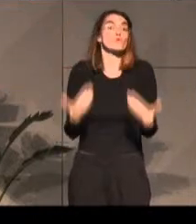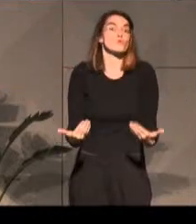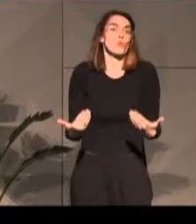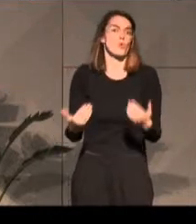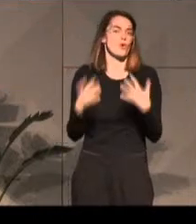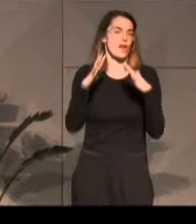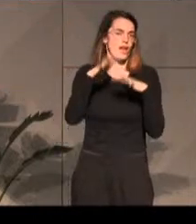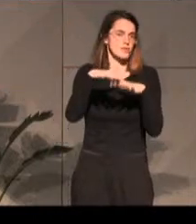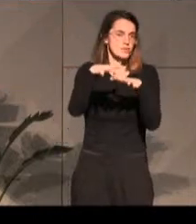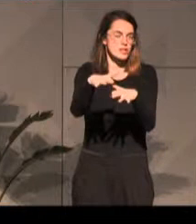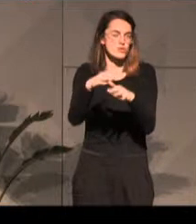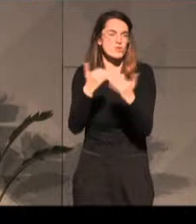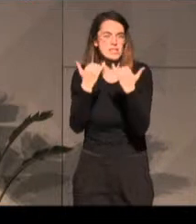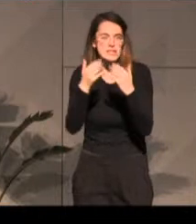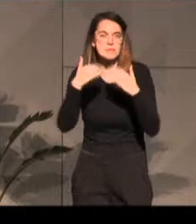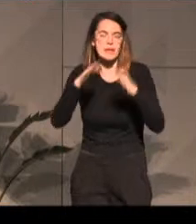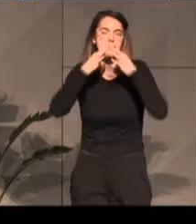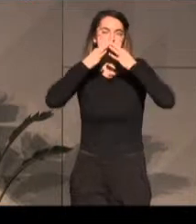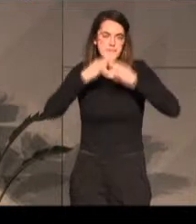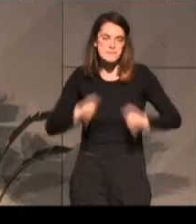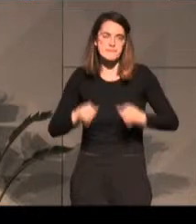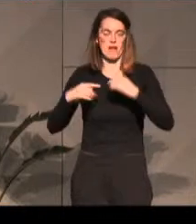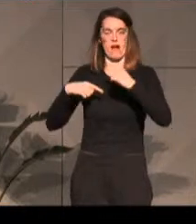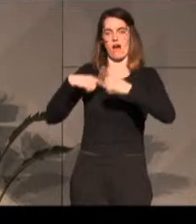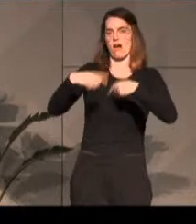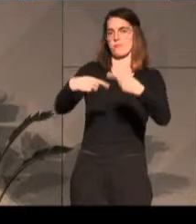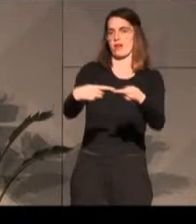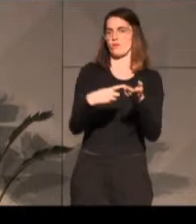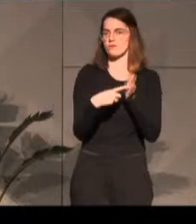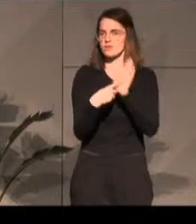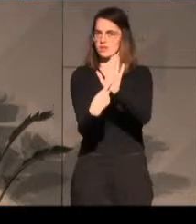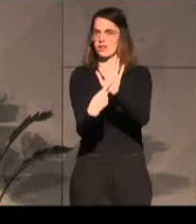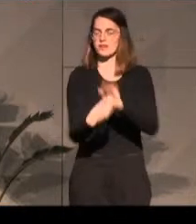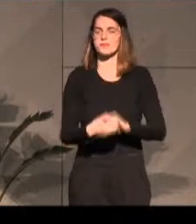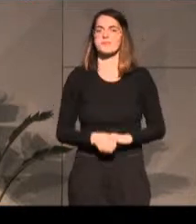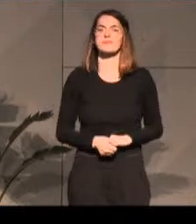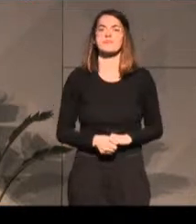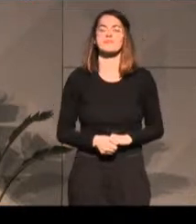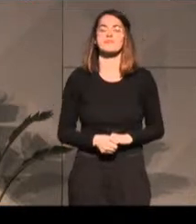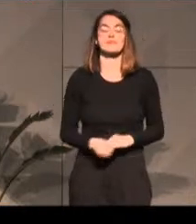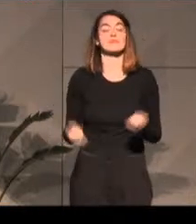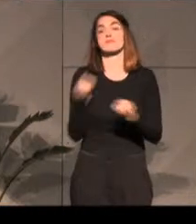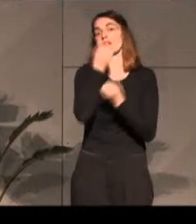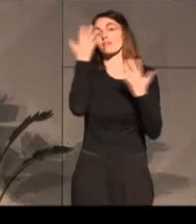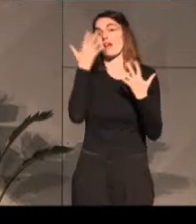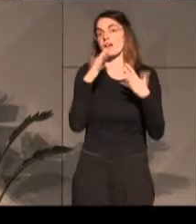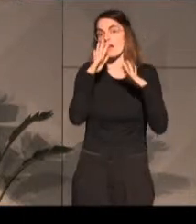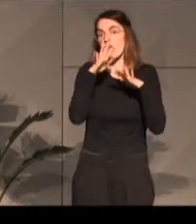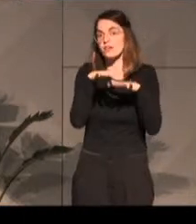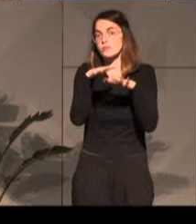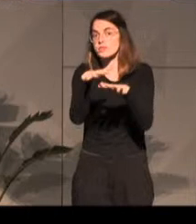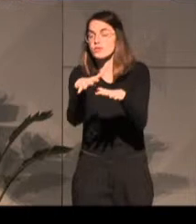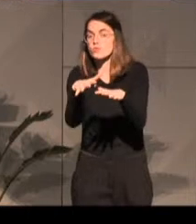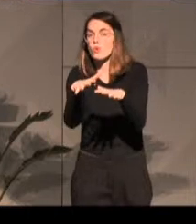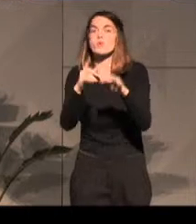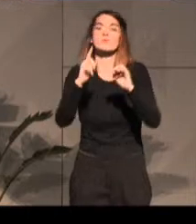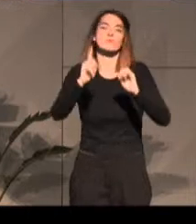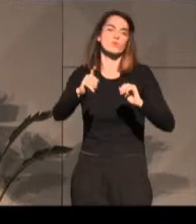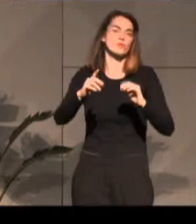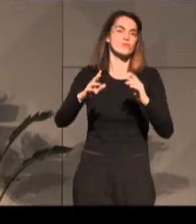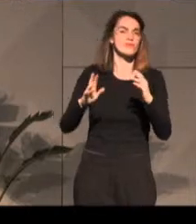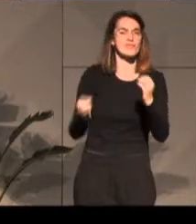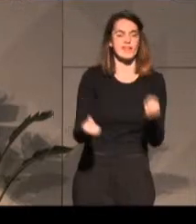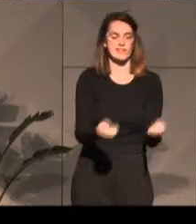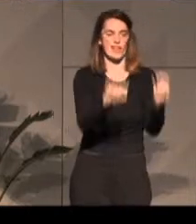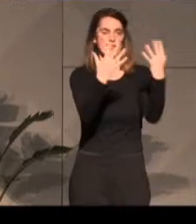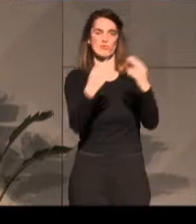concept of our expedition, and now I'm going to explain to you how we proceeded. Of course, you have to adapt the